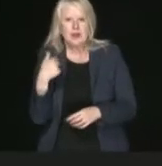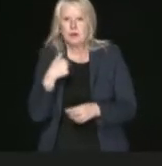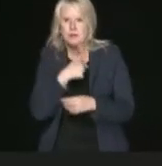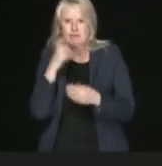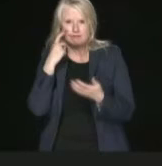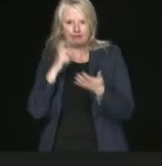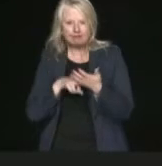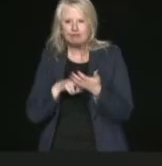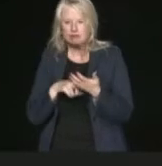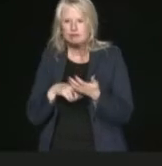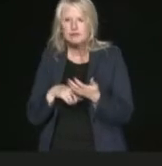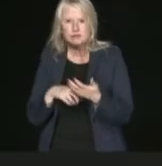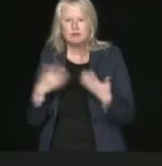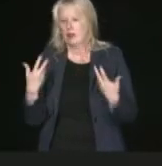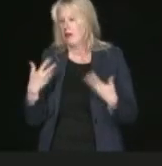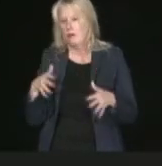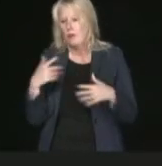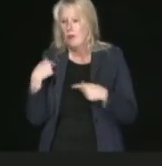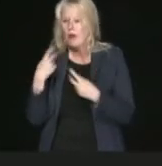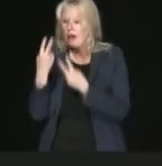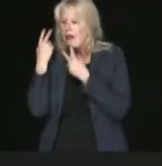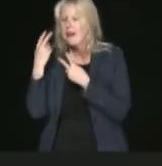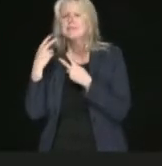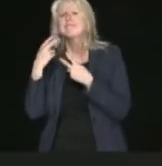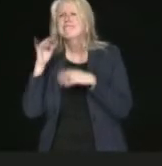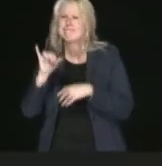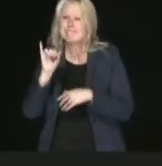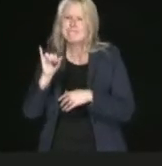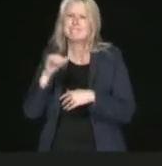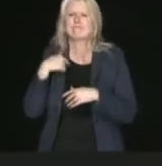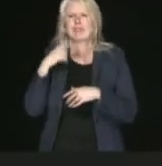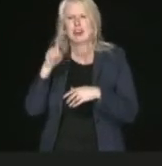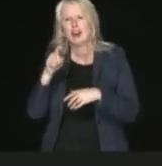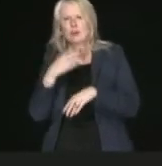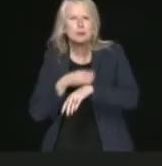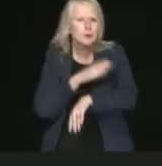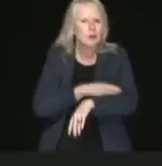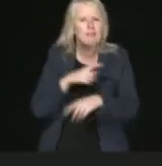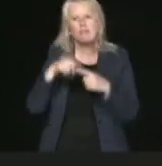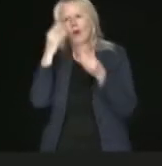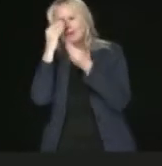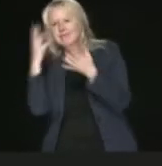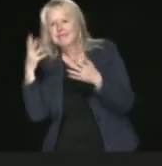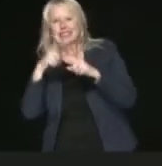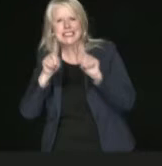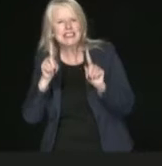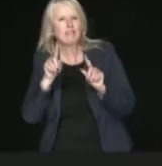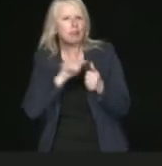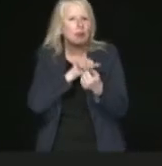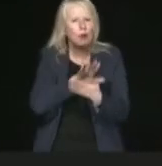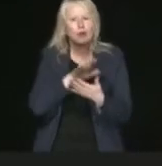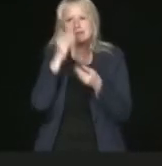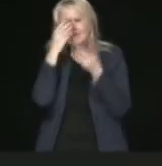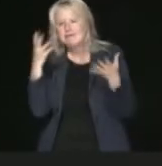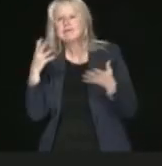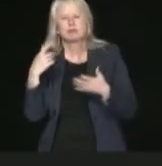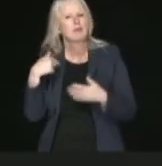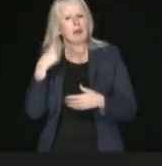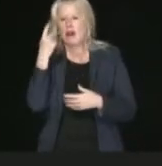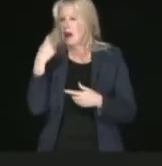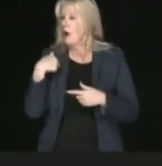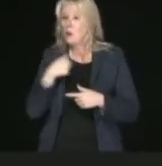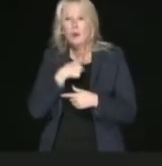recognize that, of course, we may think we should have done this or should have done something different, but the reality is that we took